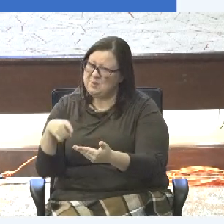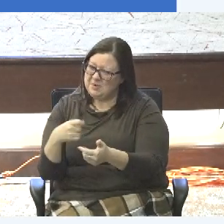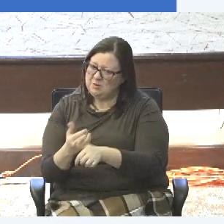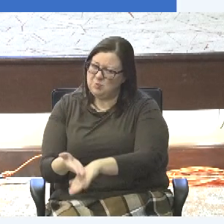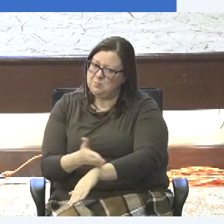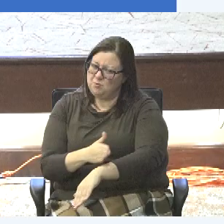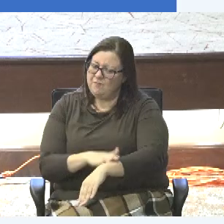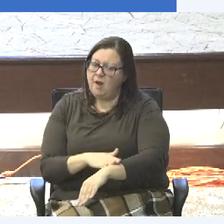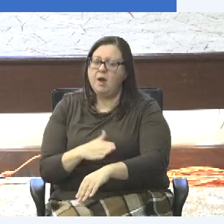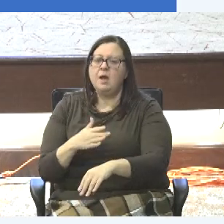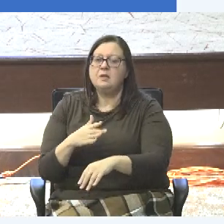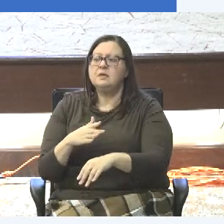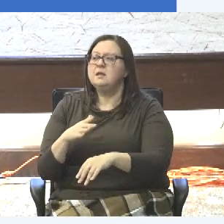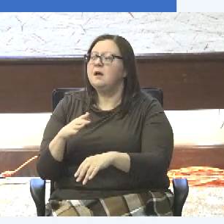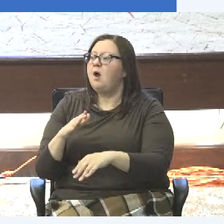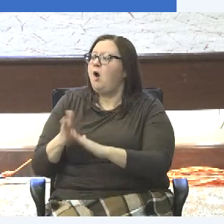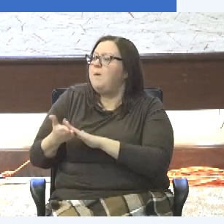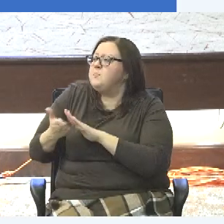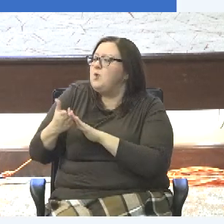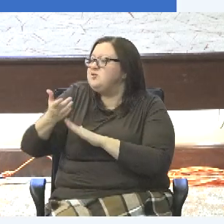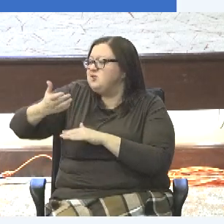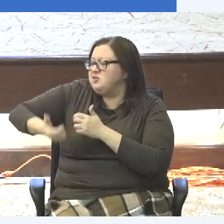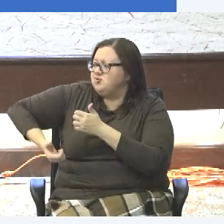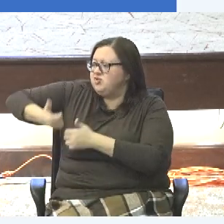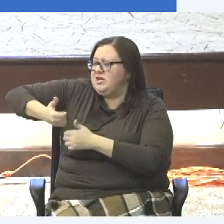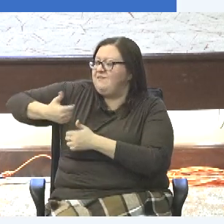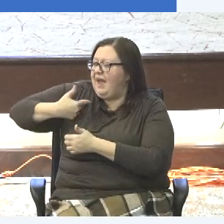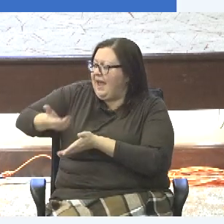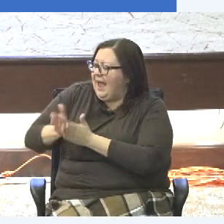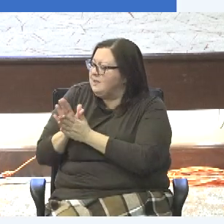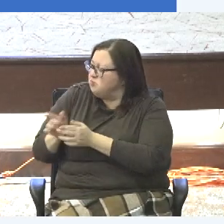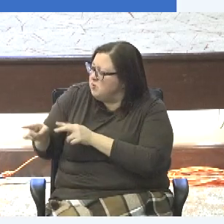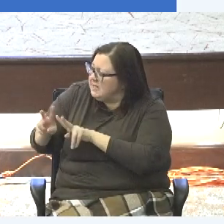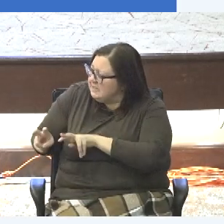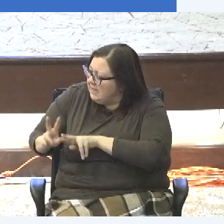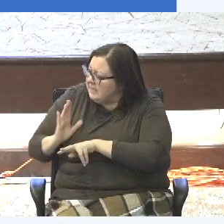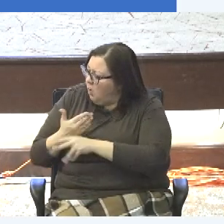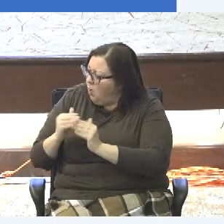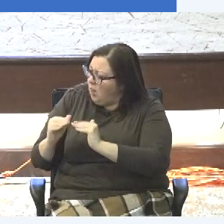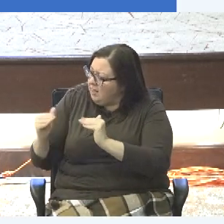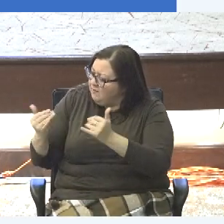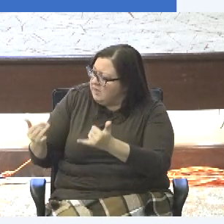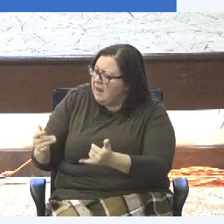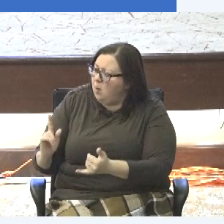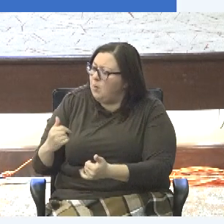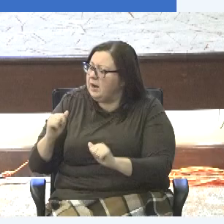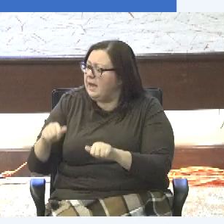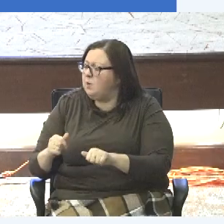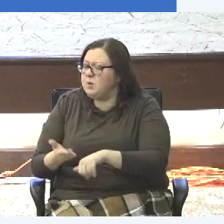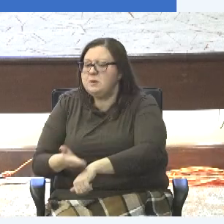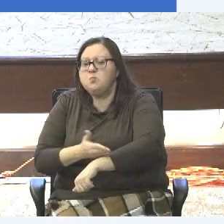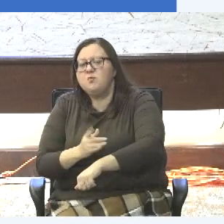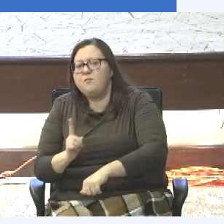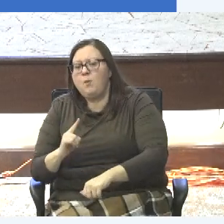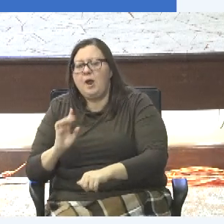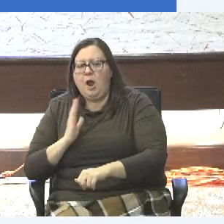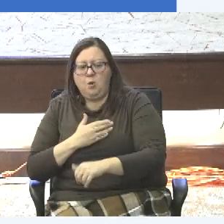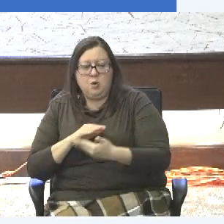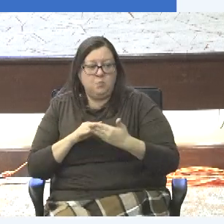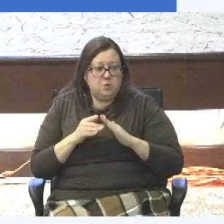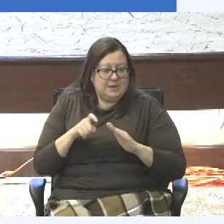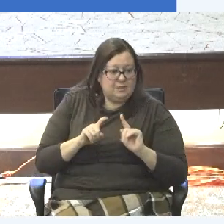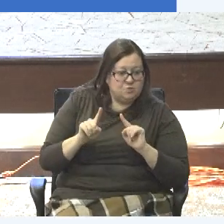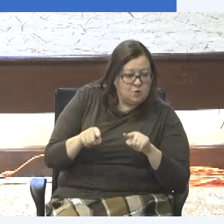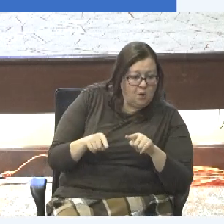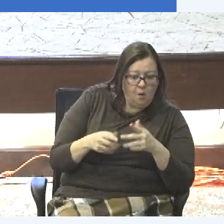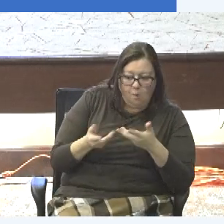our operations chief to really assess our current level and then and also look at where can we go, where do we need to go, where does our community need us to go, and